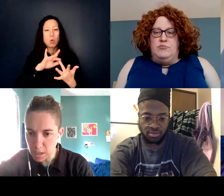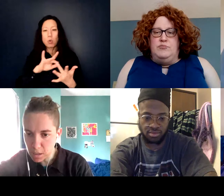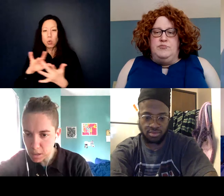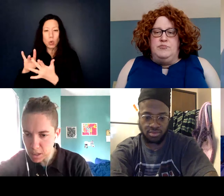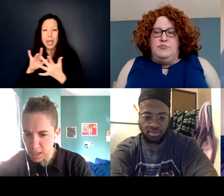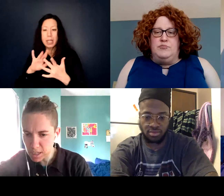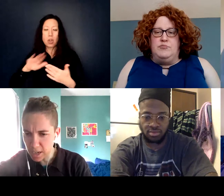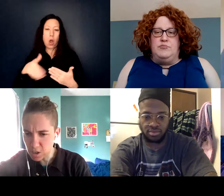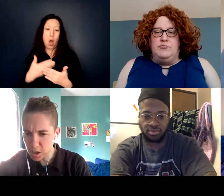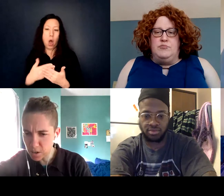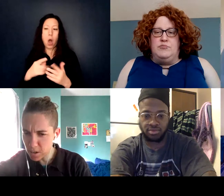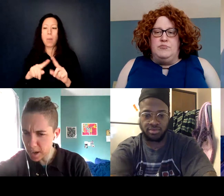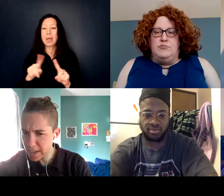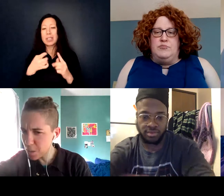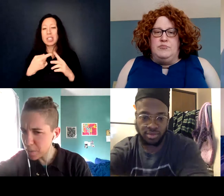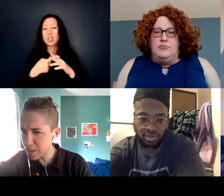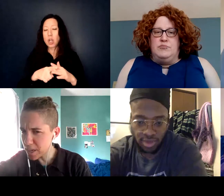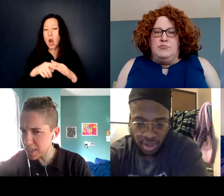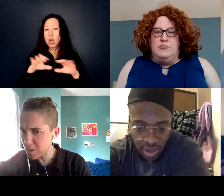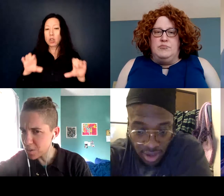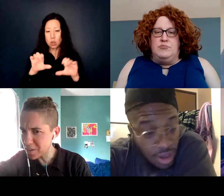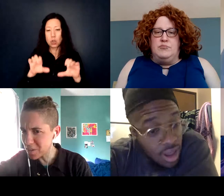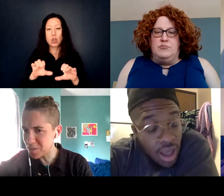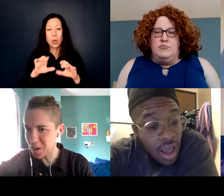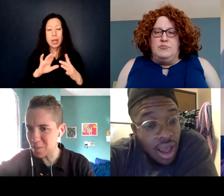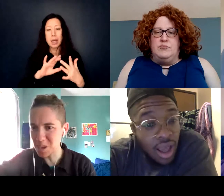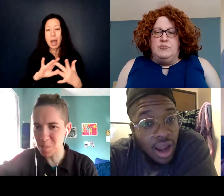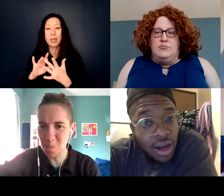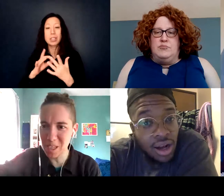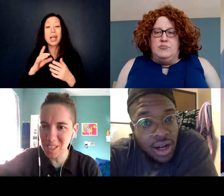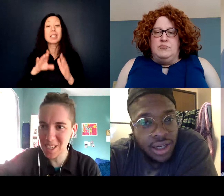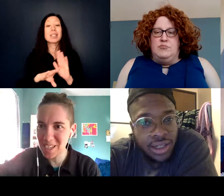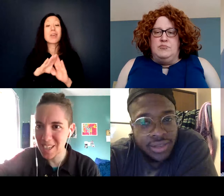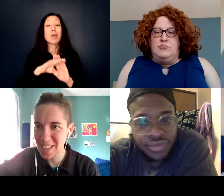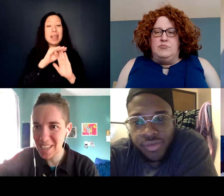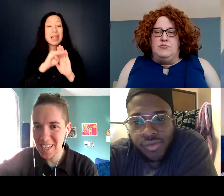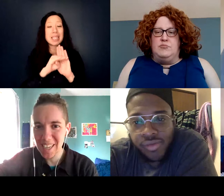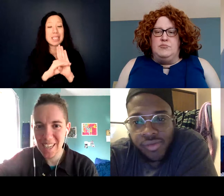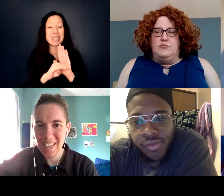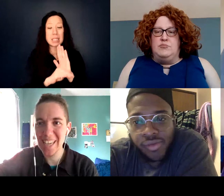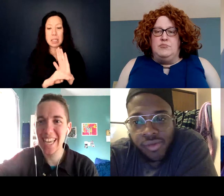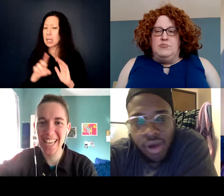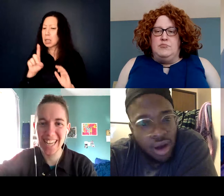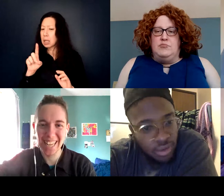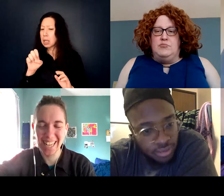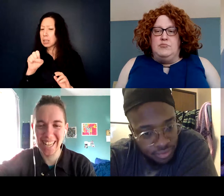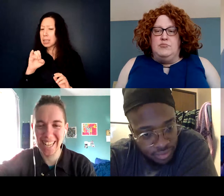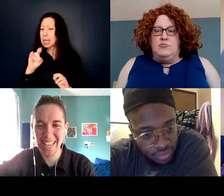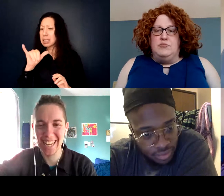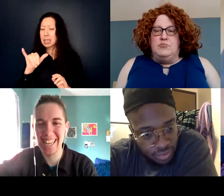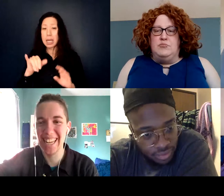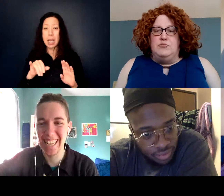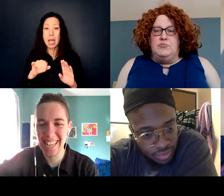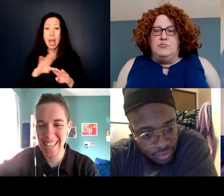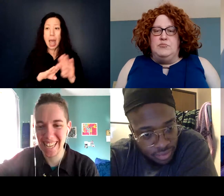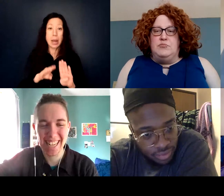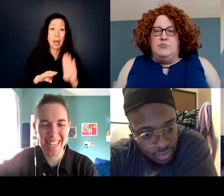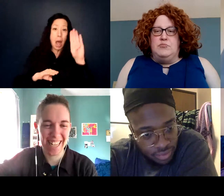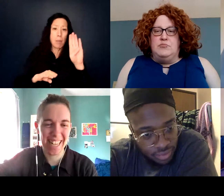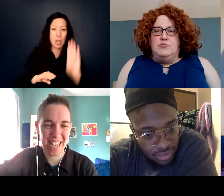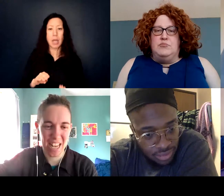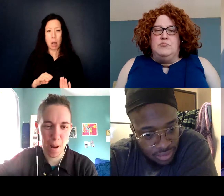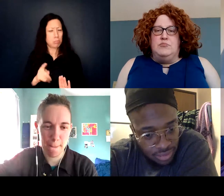and compile a list. Destiny, I saw your hand up and then down, so I don't know if that was on purpose. No, I just wanted to